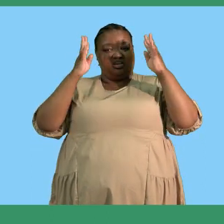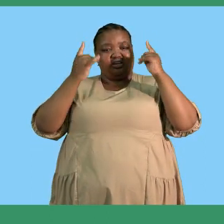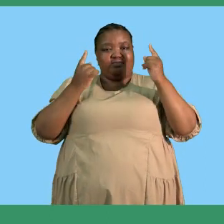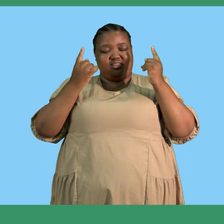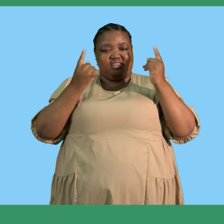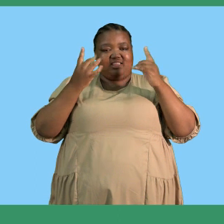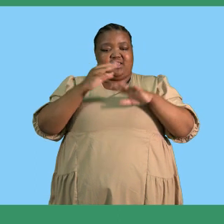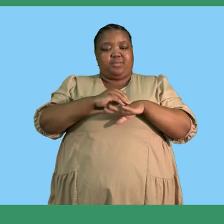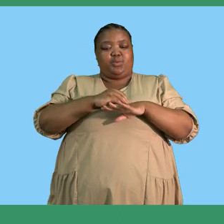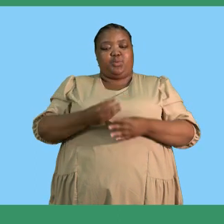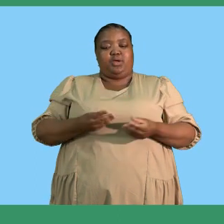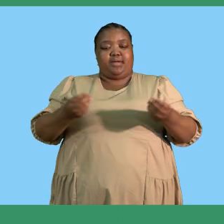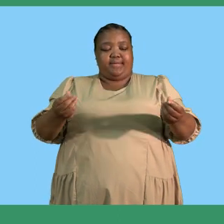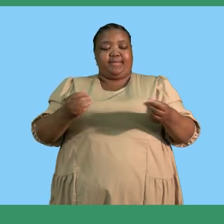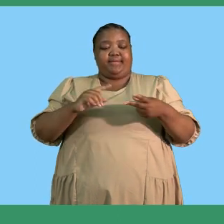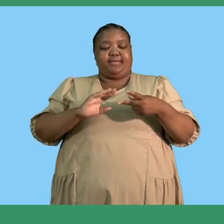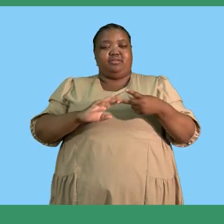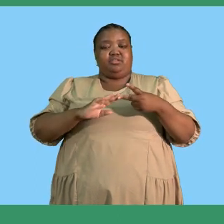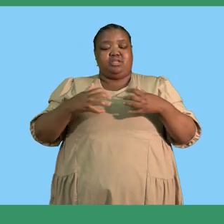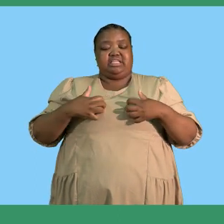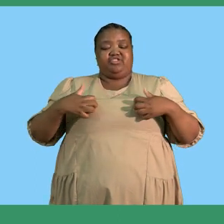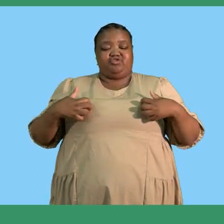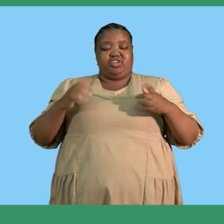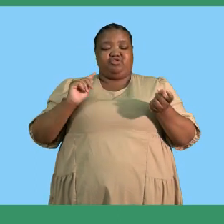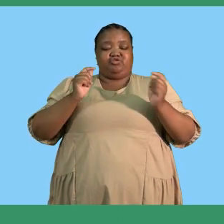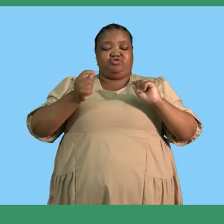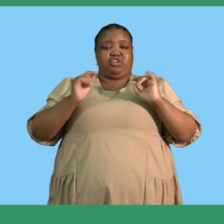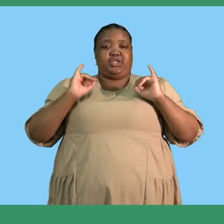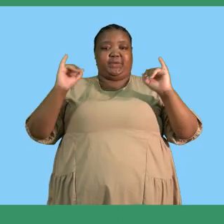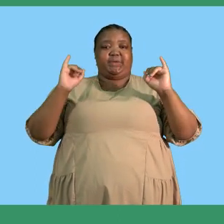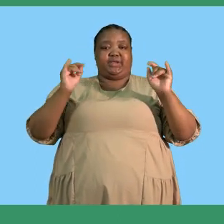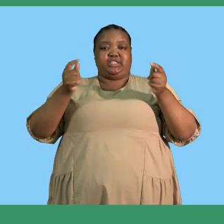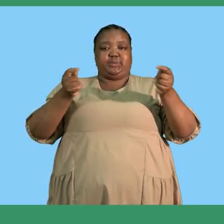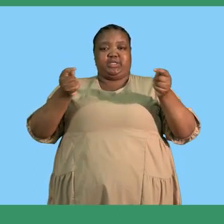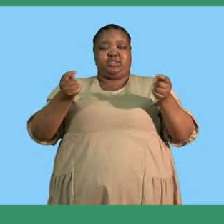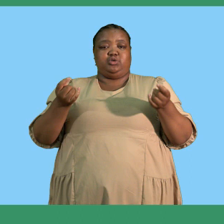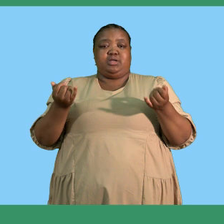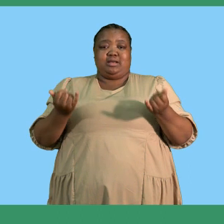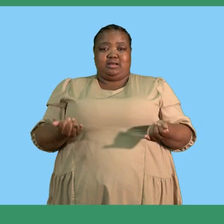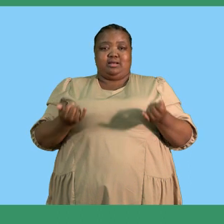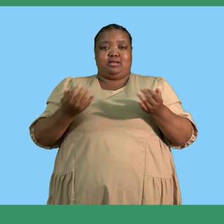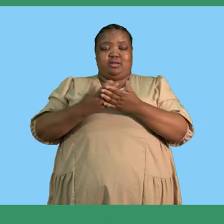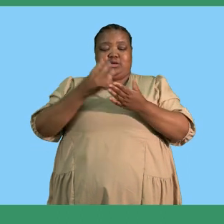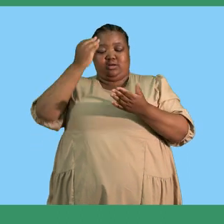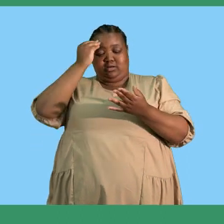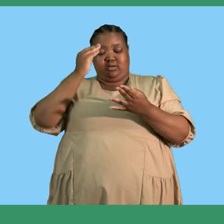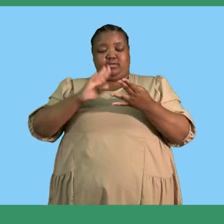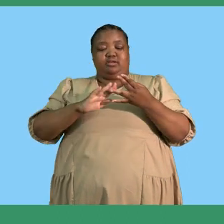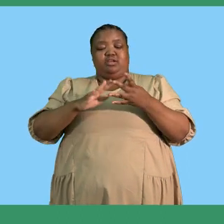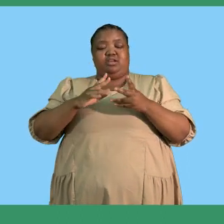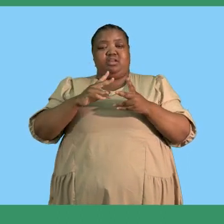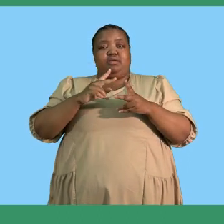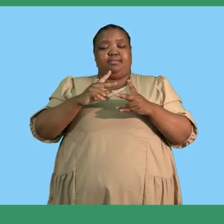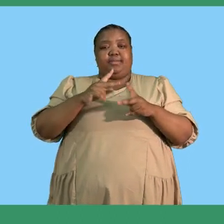as well as stress, change, and crisis management. And in this lesson, we focused on ethics and